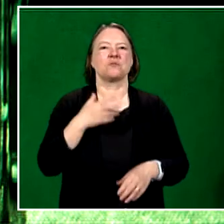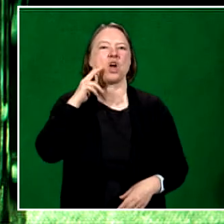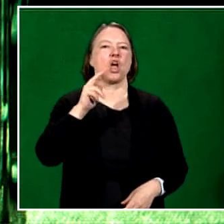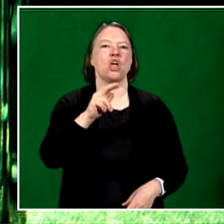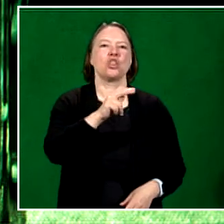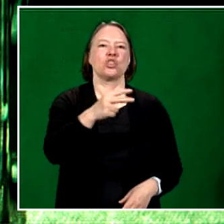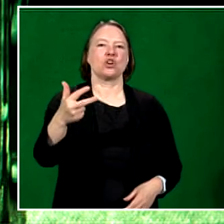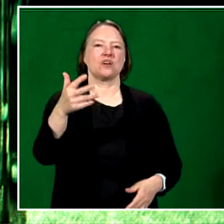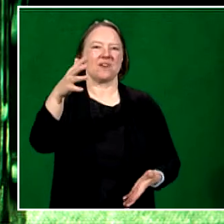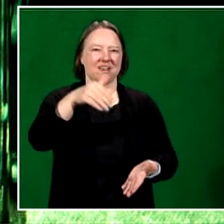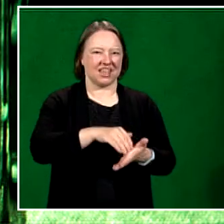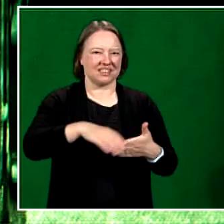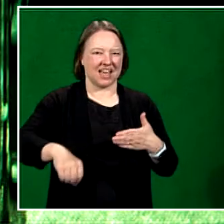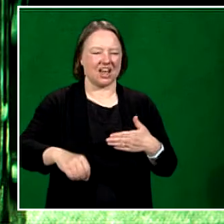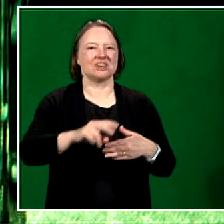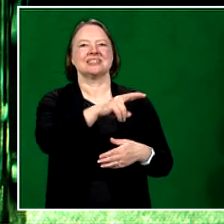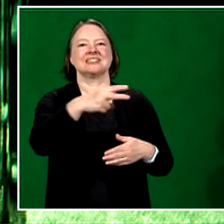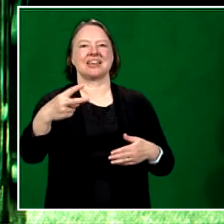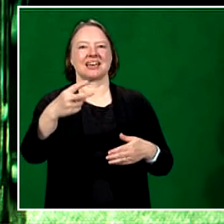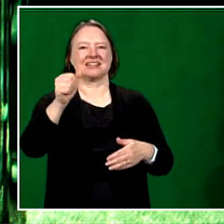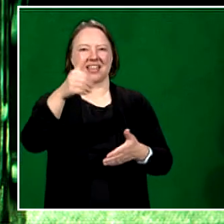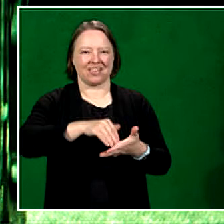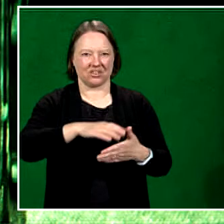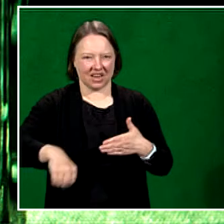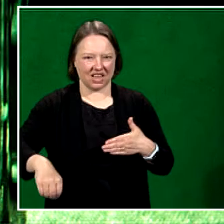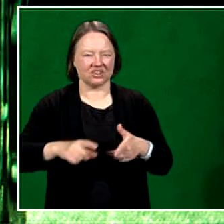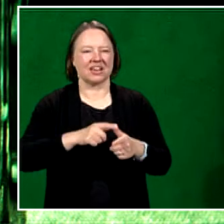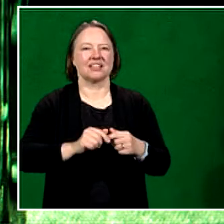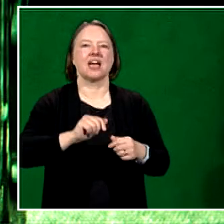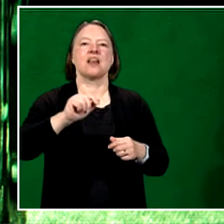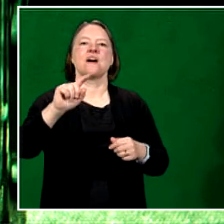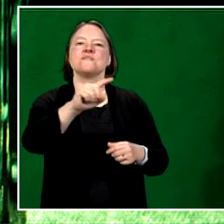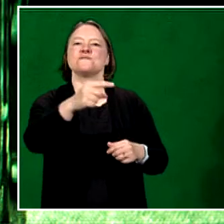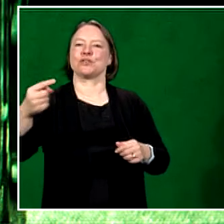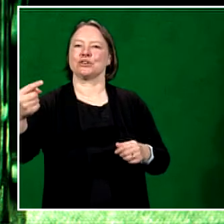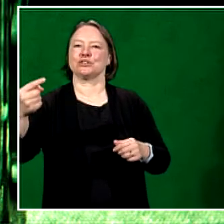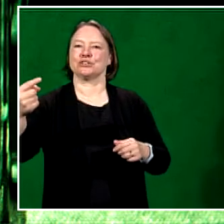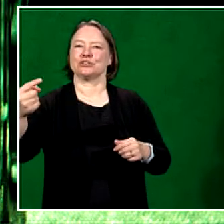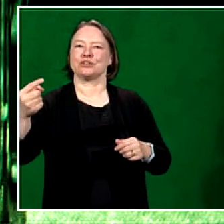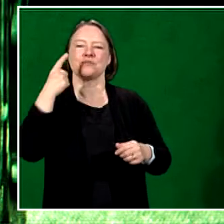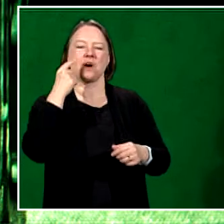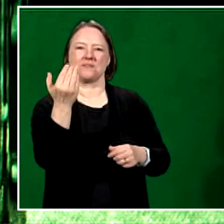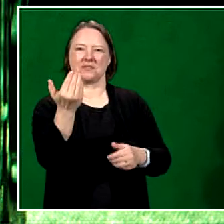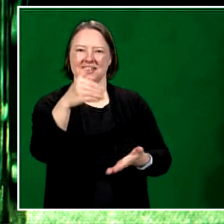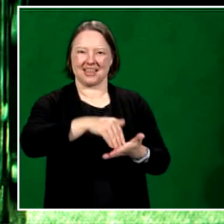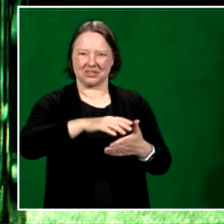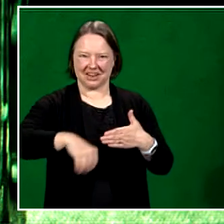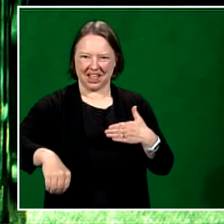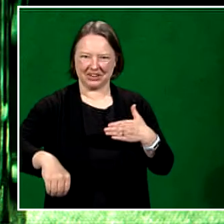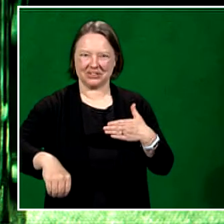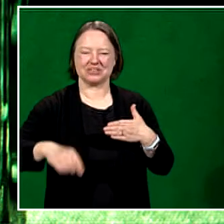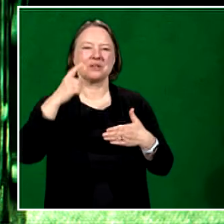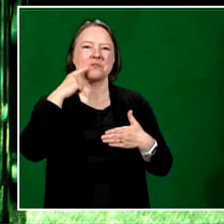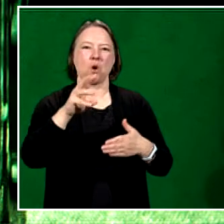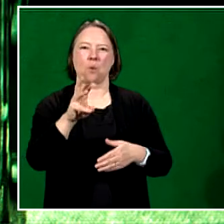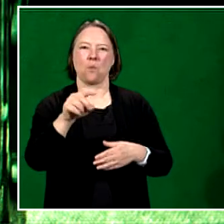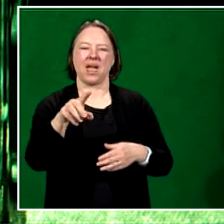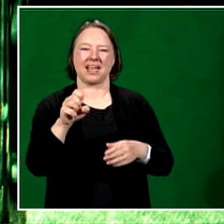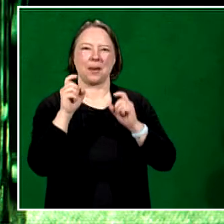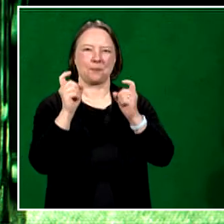for $5,000, the winner of the second place for $10,000, and the winner of first place for $15,000 for Wege